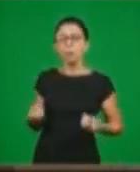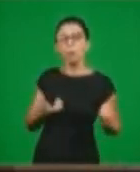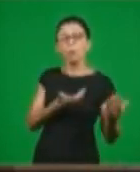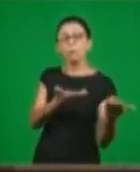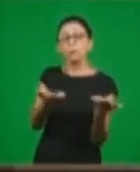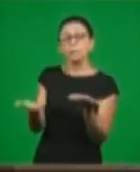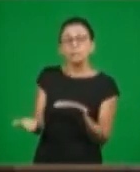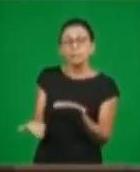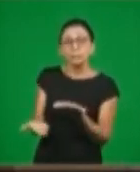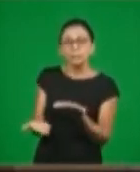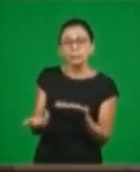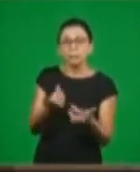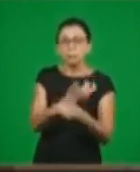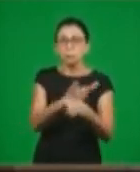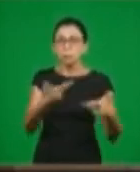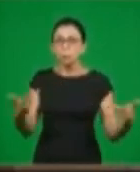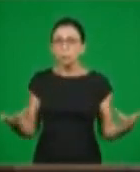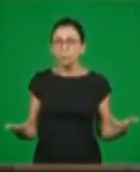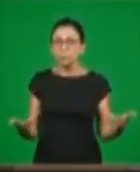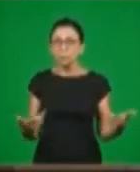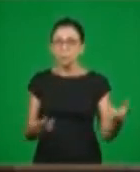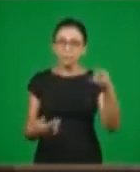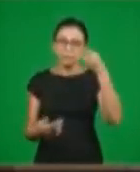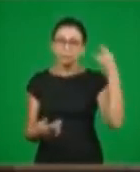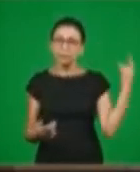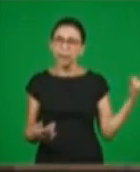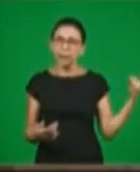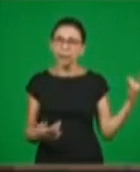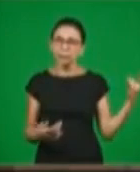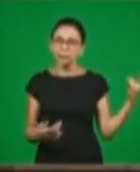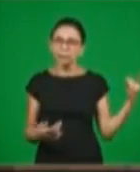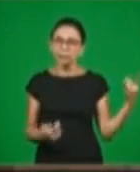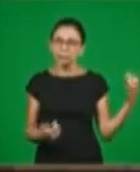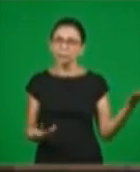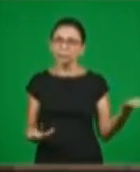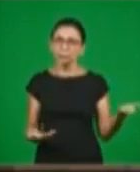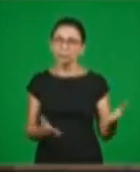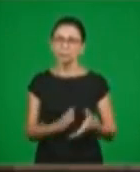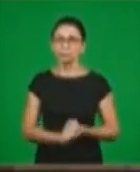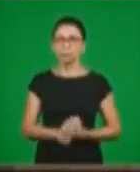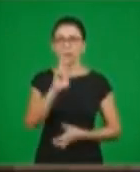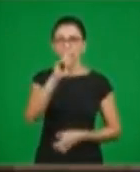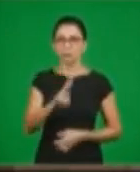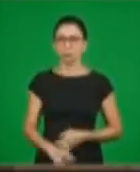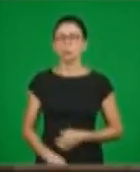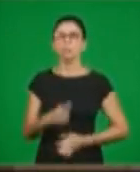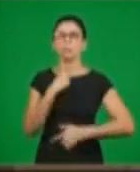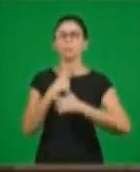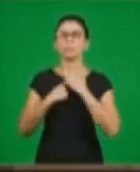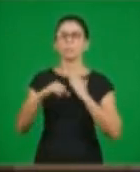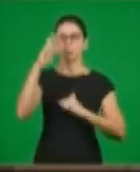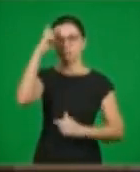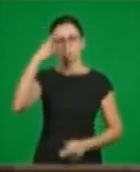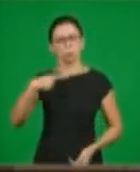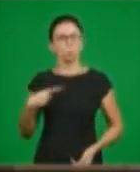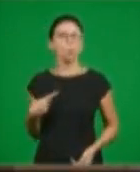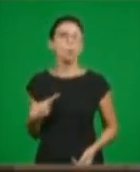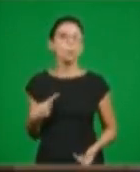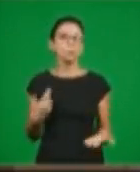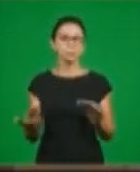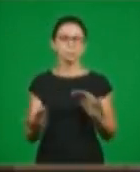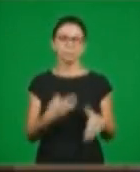is ready. No, it depends. So flash, it is everywhere. So you can see